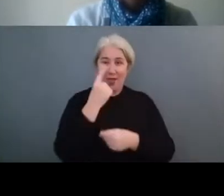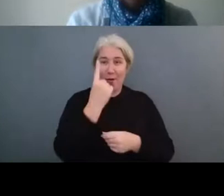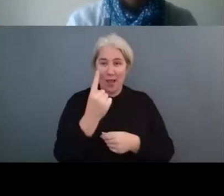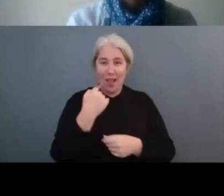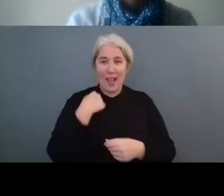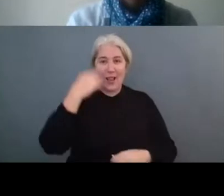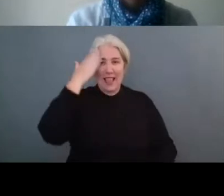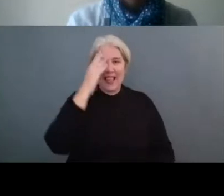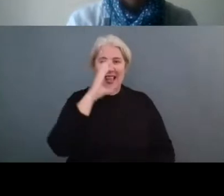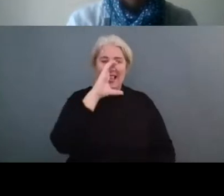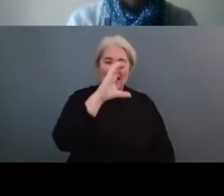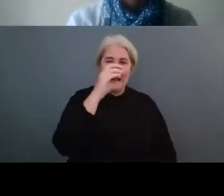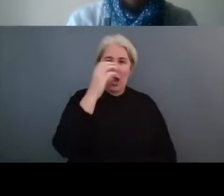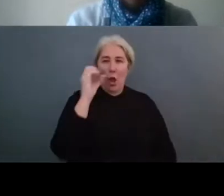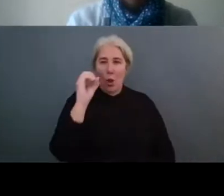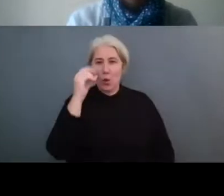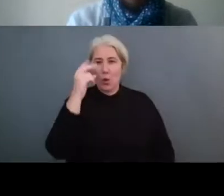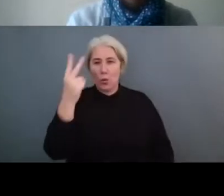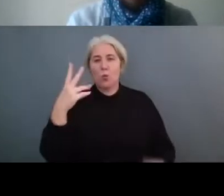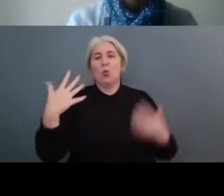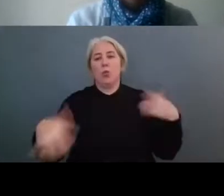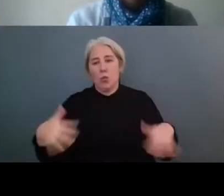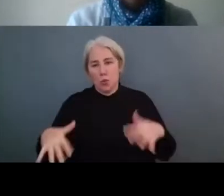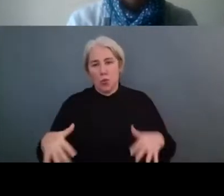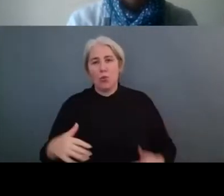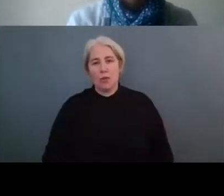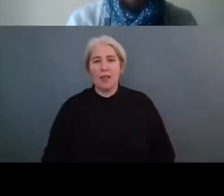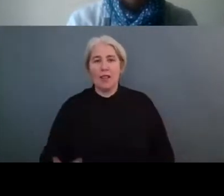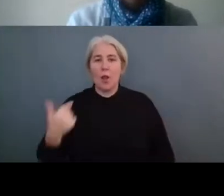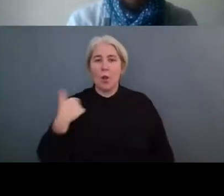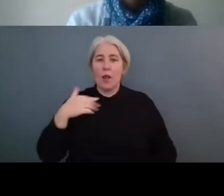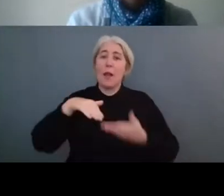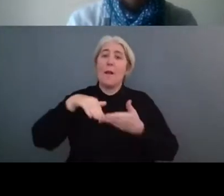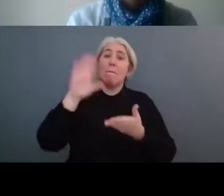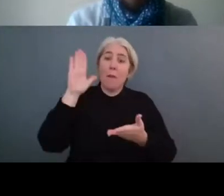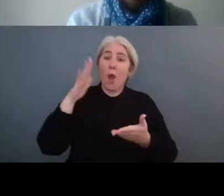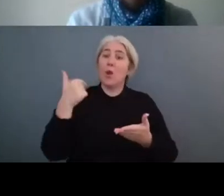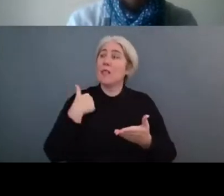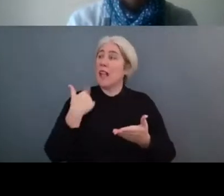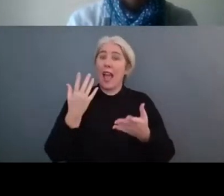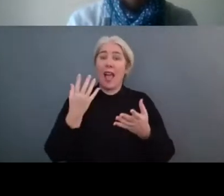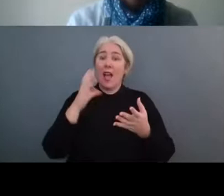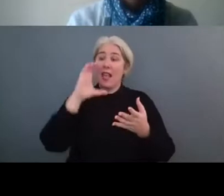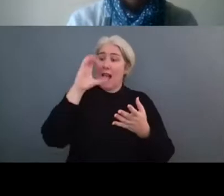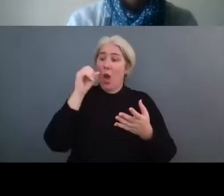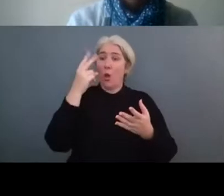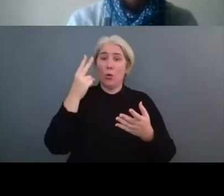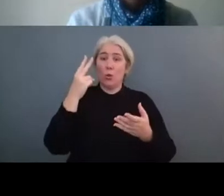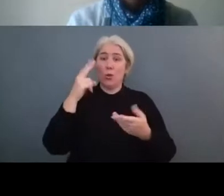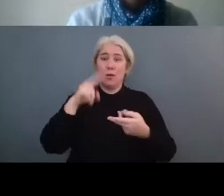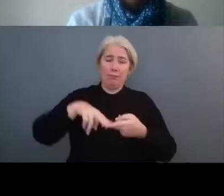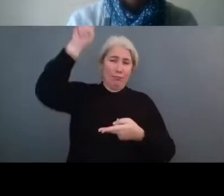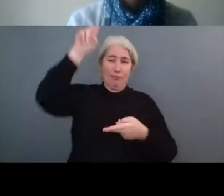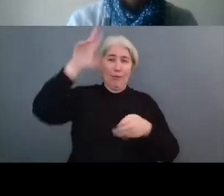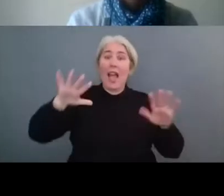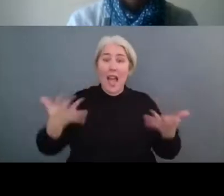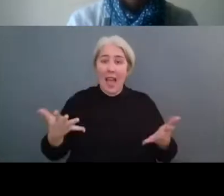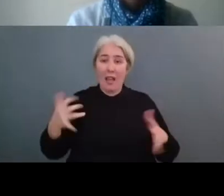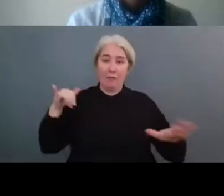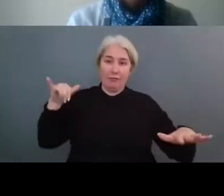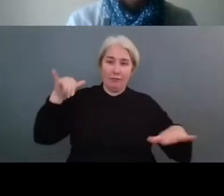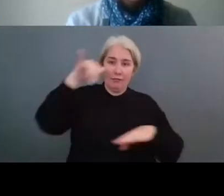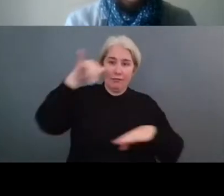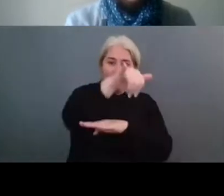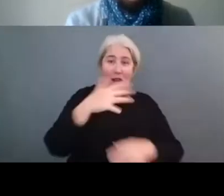CO2 contributing factor. So our footprint mostly comes from the travel to the venue. Unfortunately, snow isn't always in the